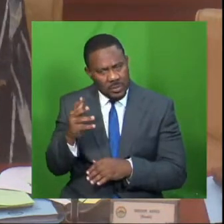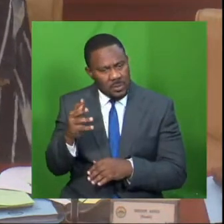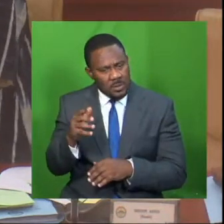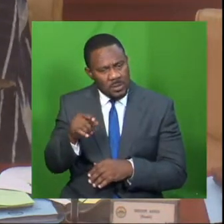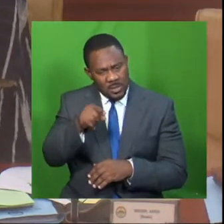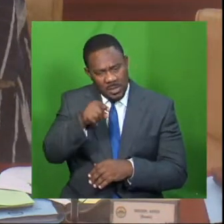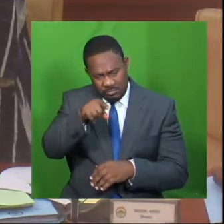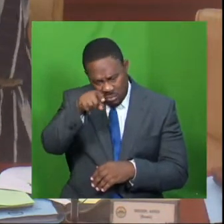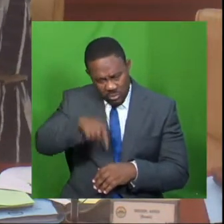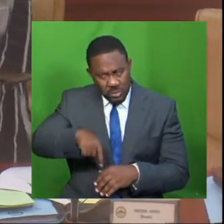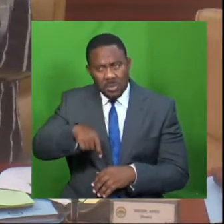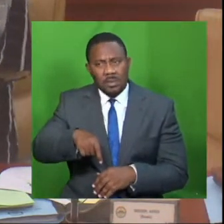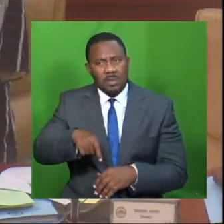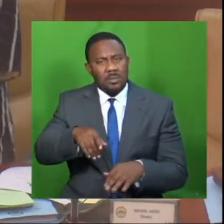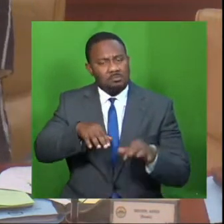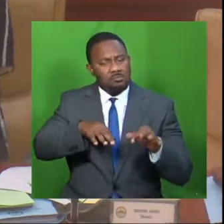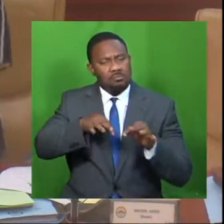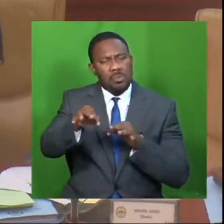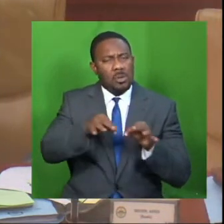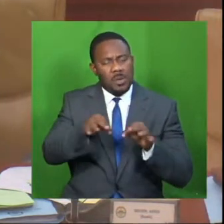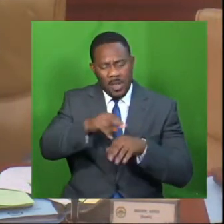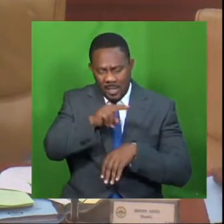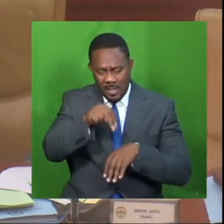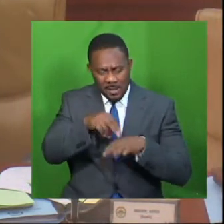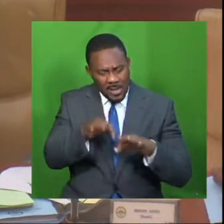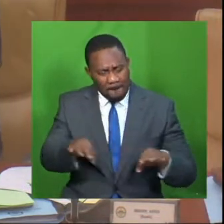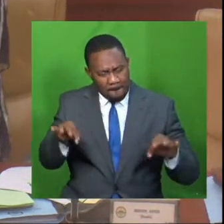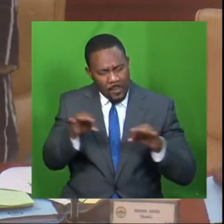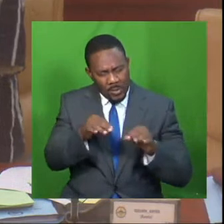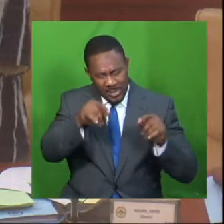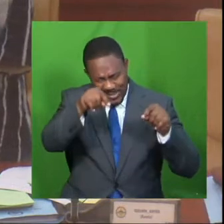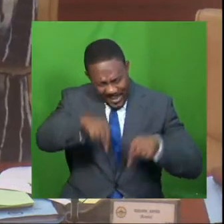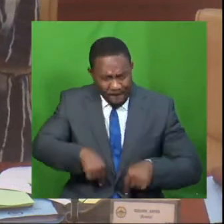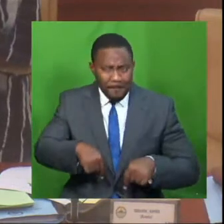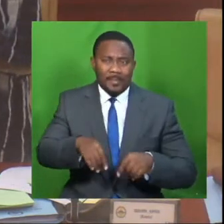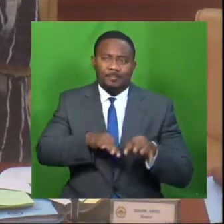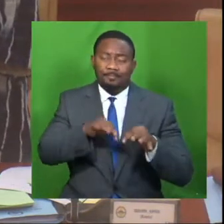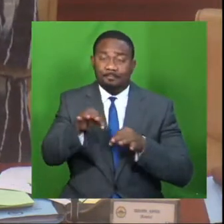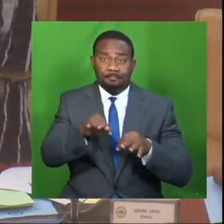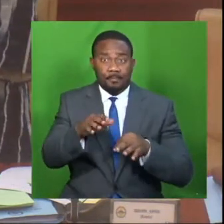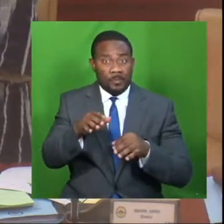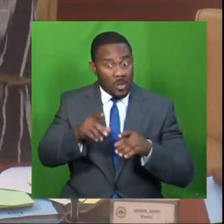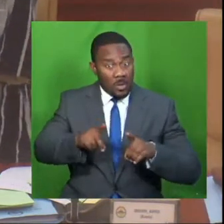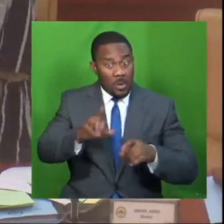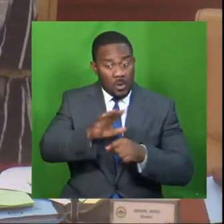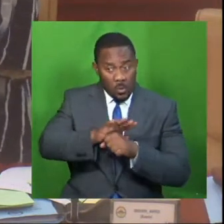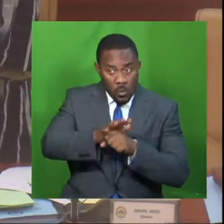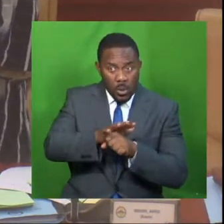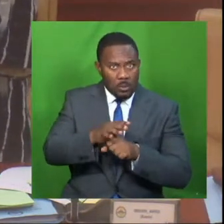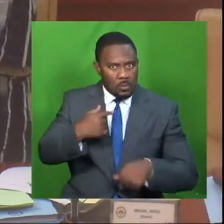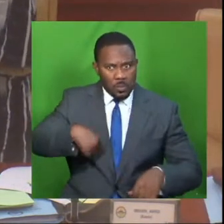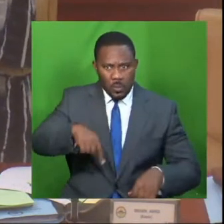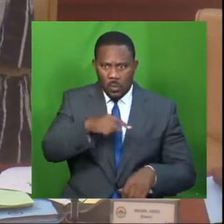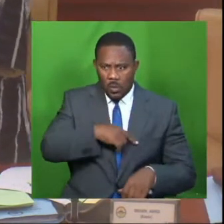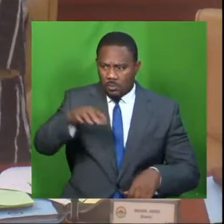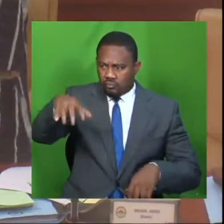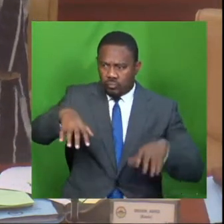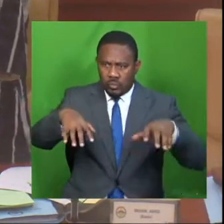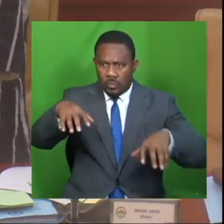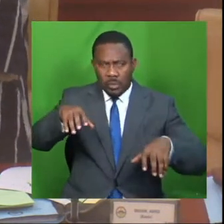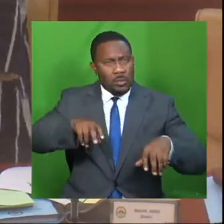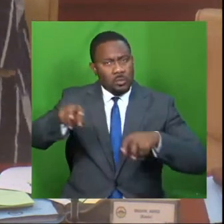page 5, that's Thursday, 16th June 2022. The Minister of Finance is to appear before the House